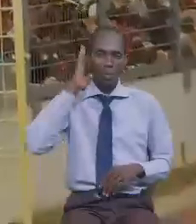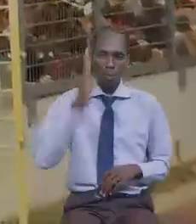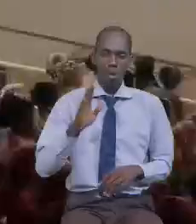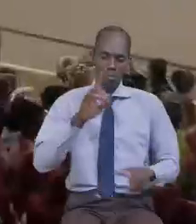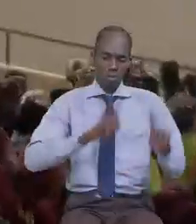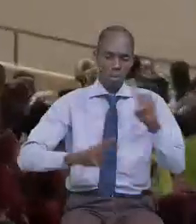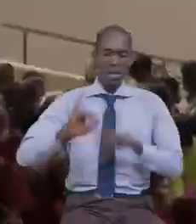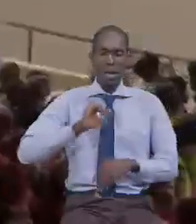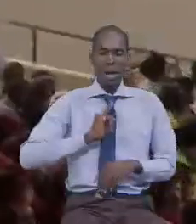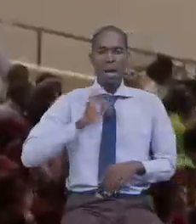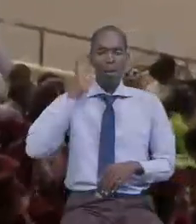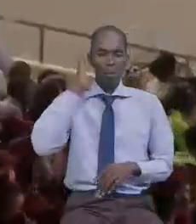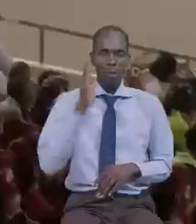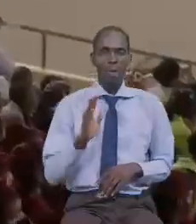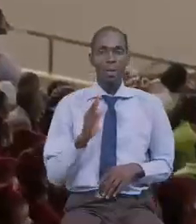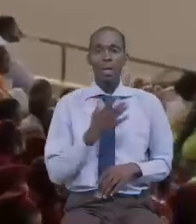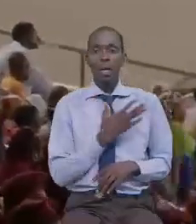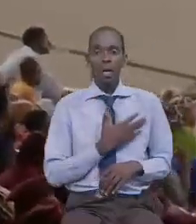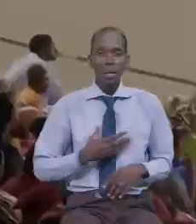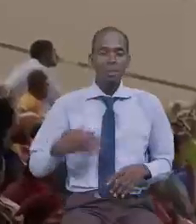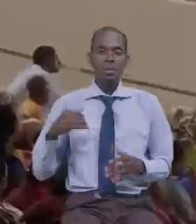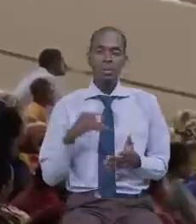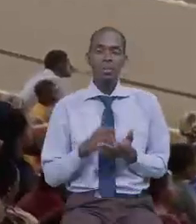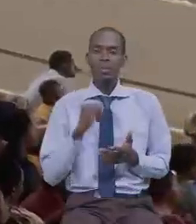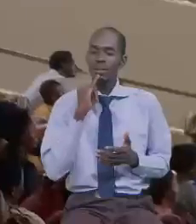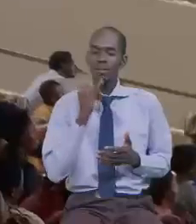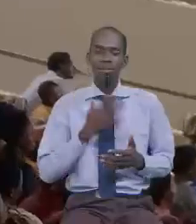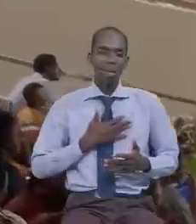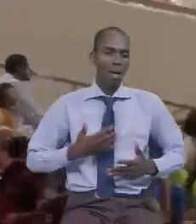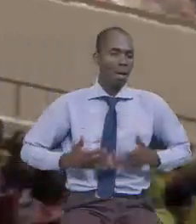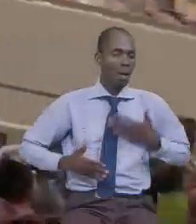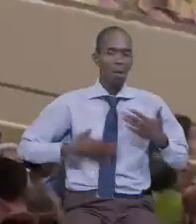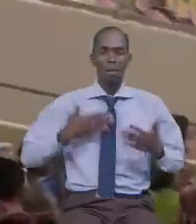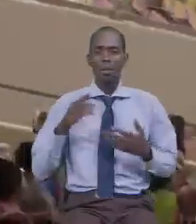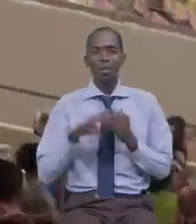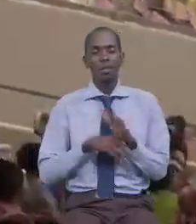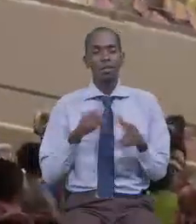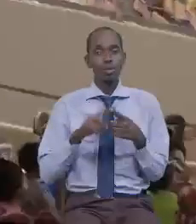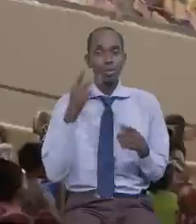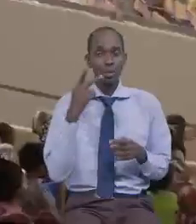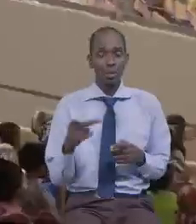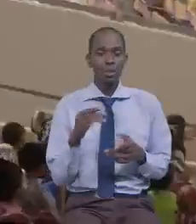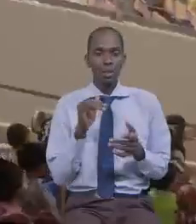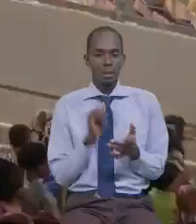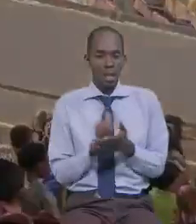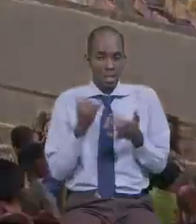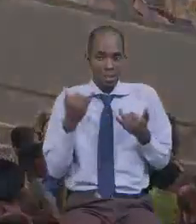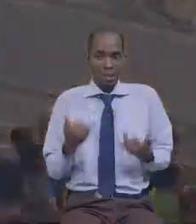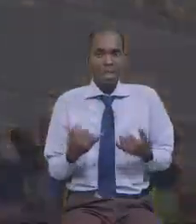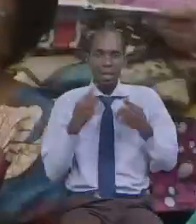will. And it's my joy to see that now achievers are